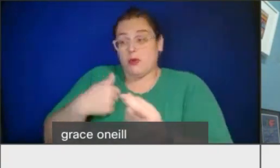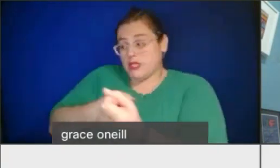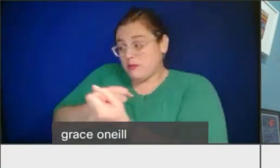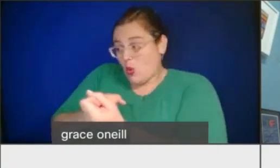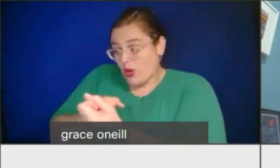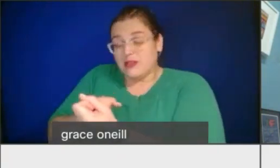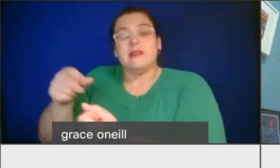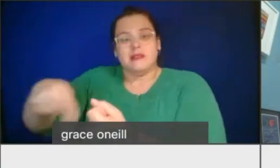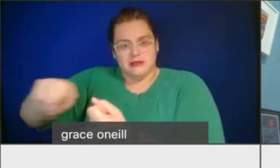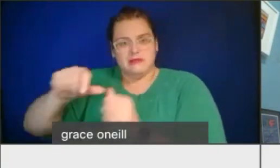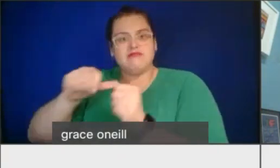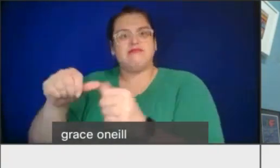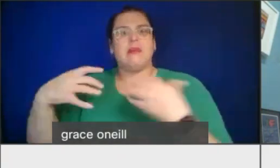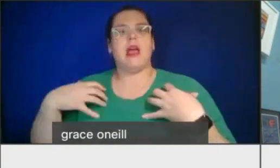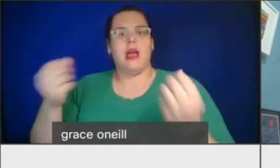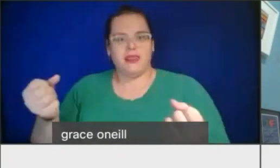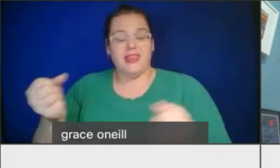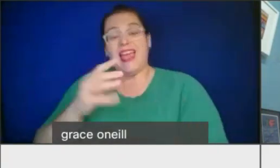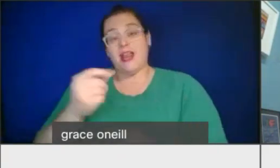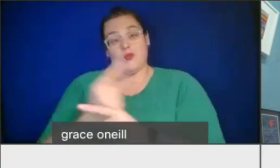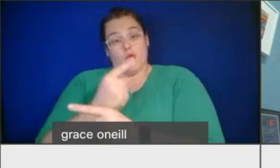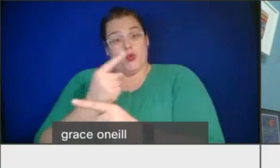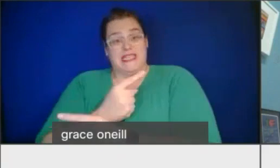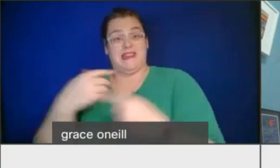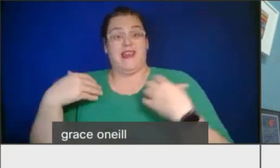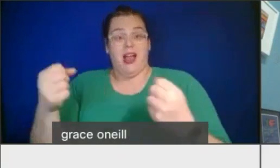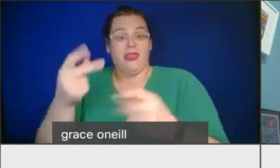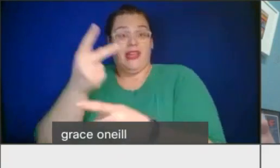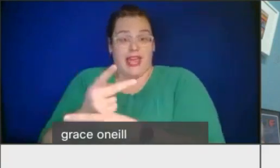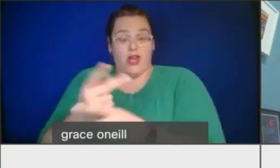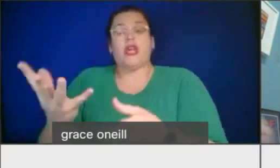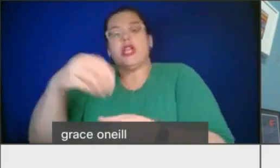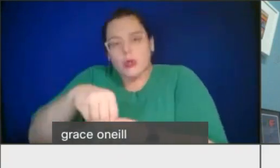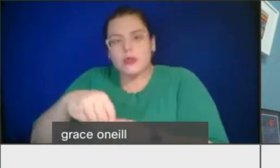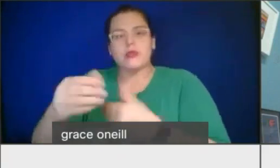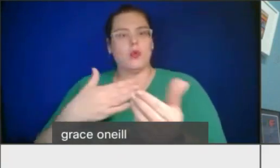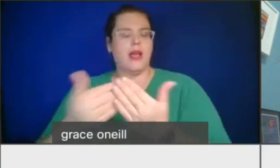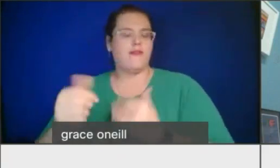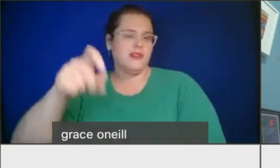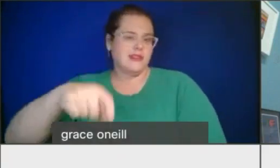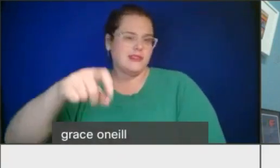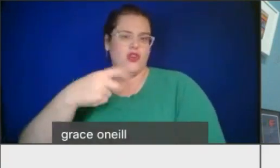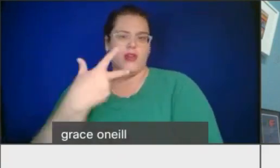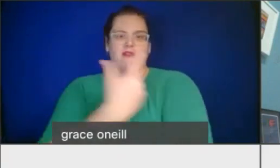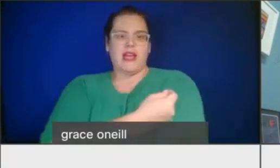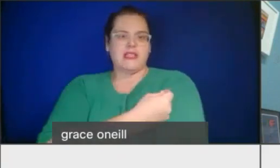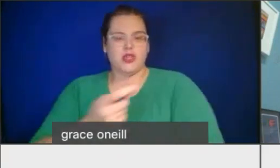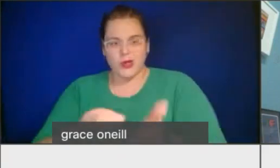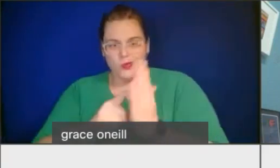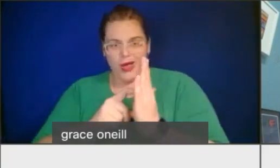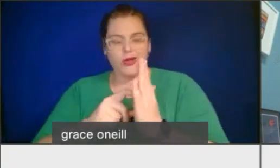now would be ensuring that a person has gotten all of the necessary vaccinations to prevent